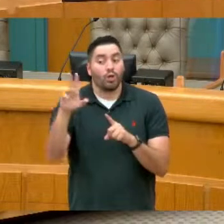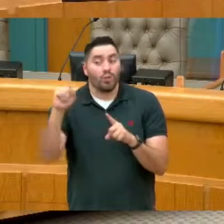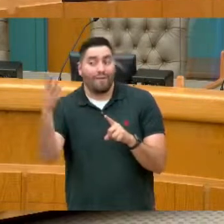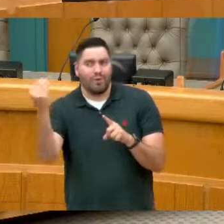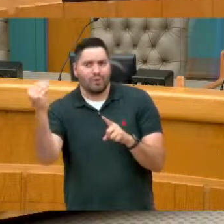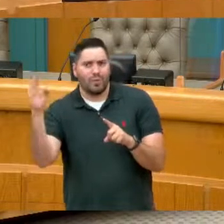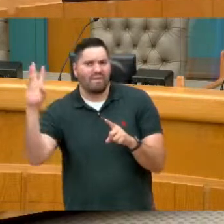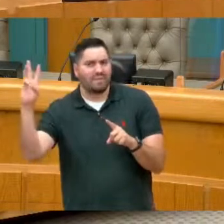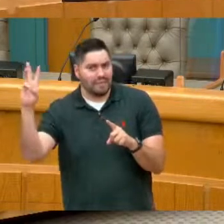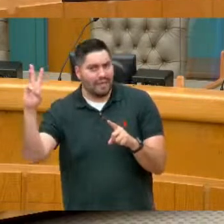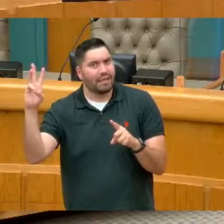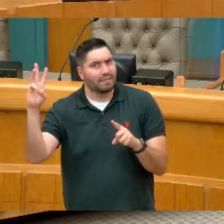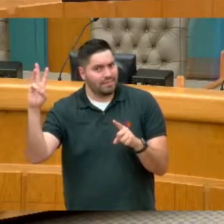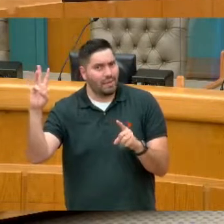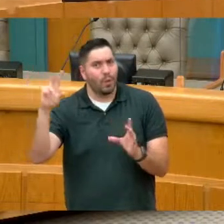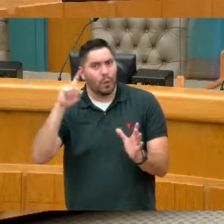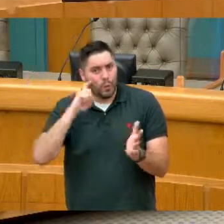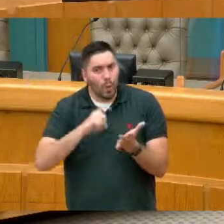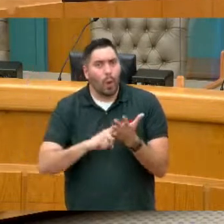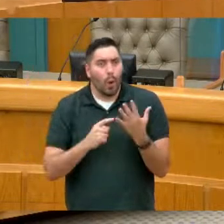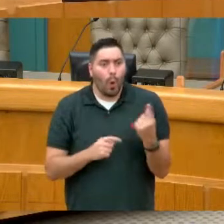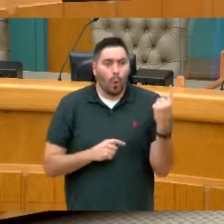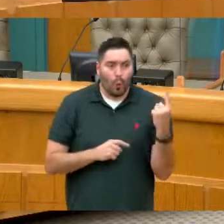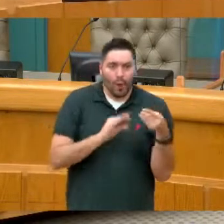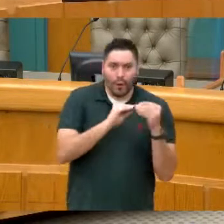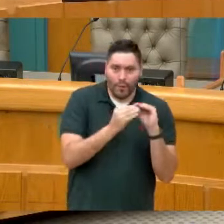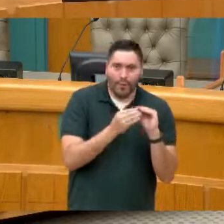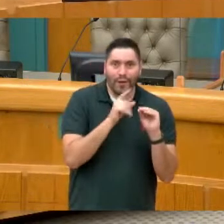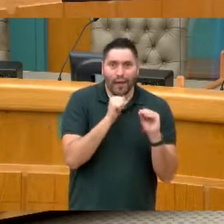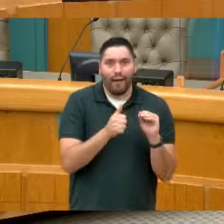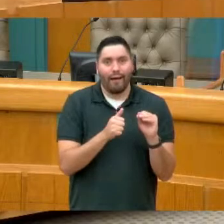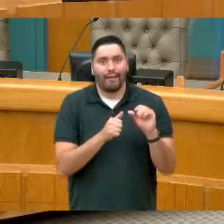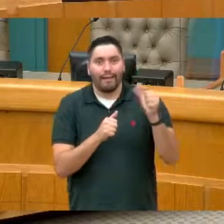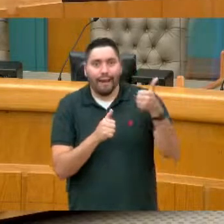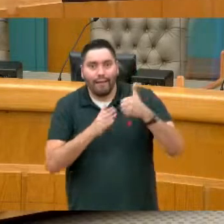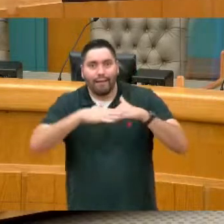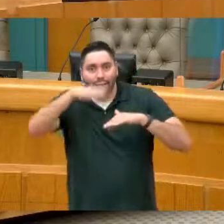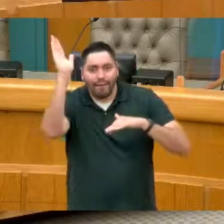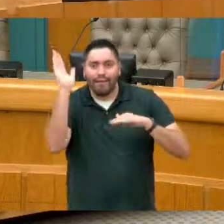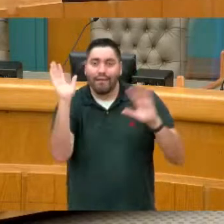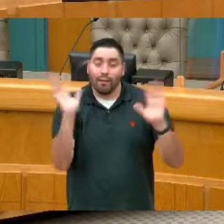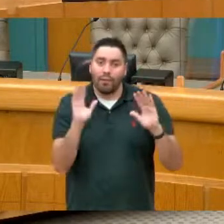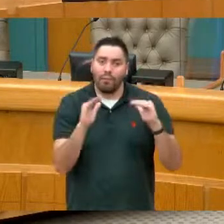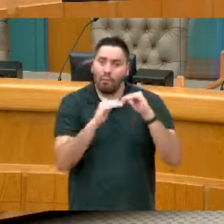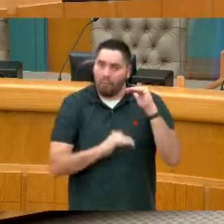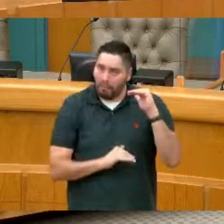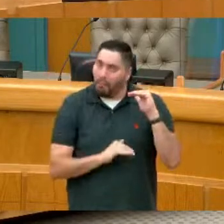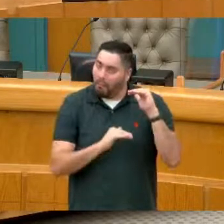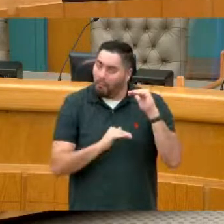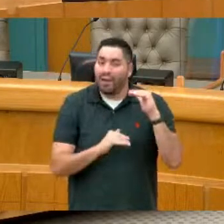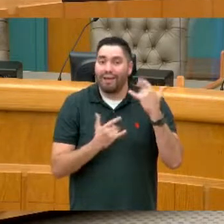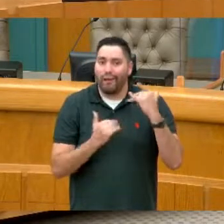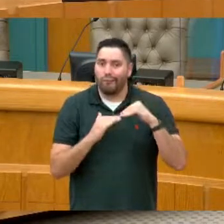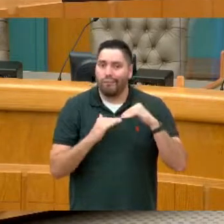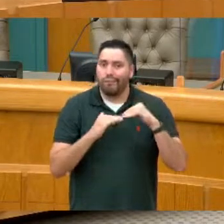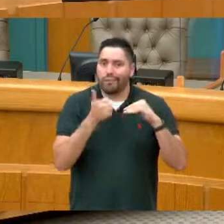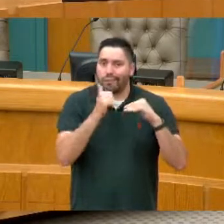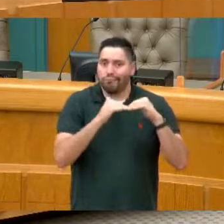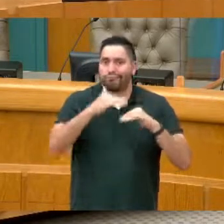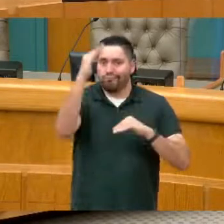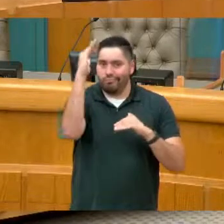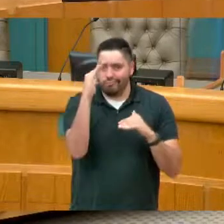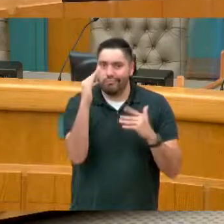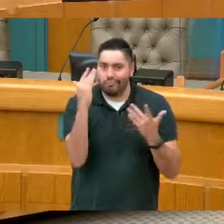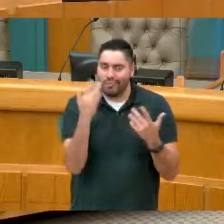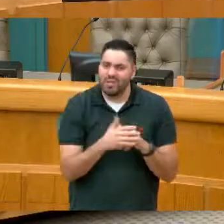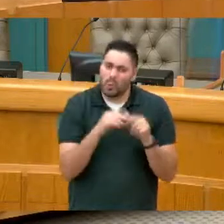cases. And so if you look at the last 3 days, we went from 11 cases to 12 cases to 19 cases today. So if you